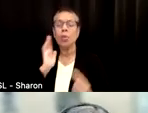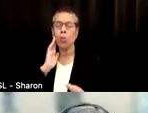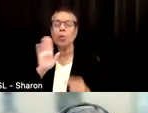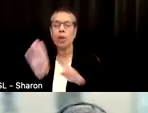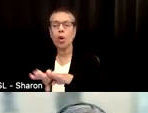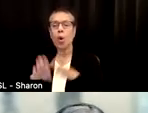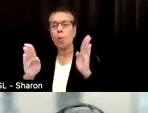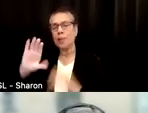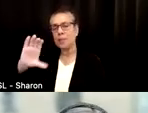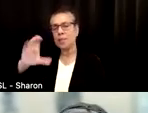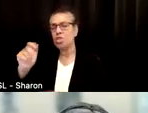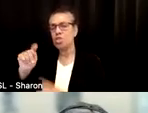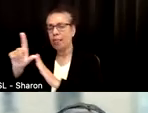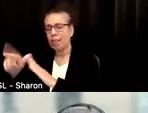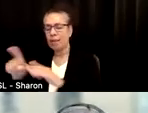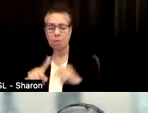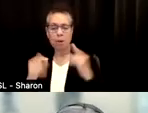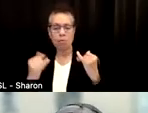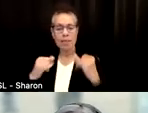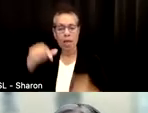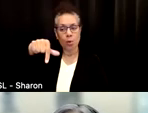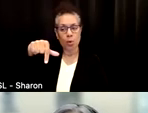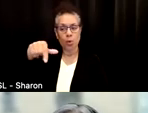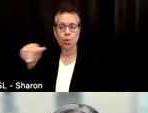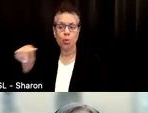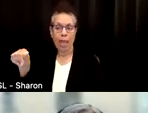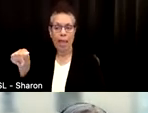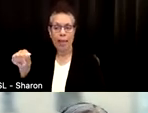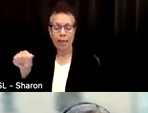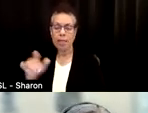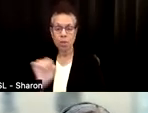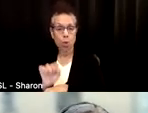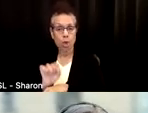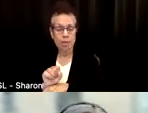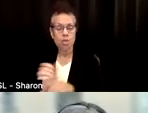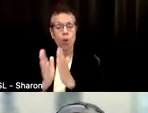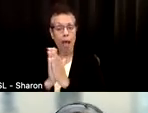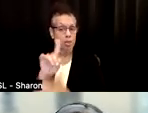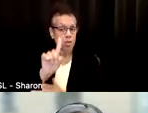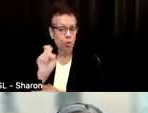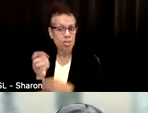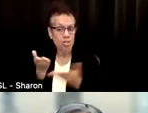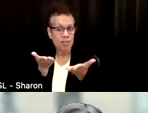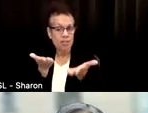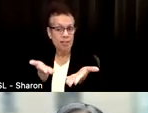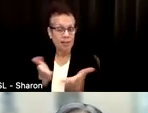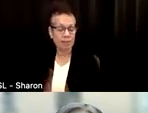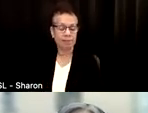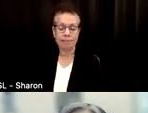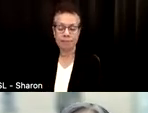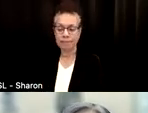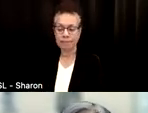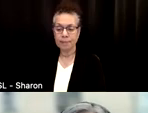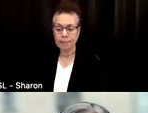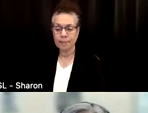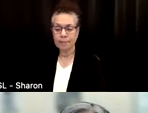at some point, but it does seem that Q&A questions are coming in on that through Q&A at this point. So I'm going to start.